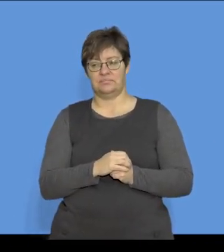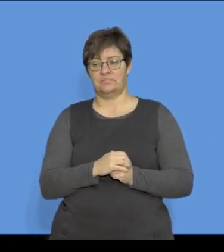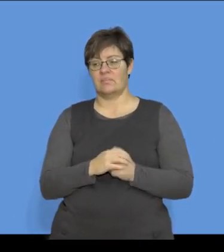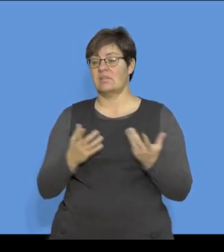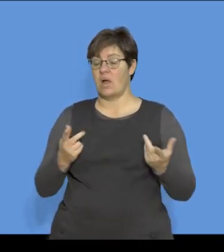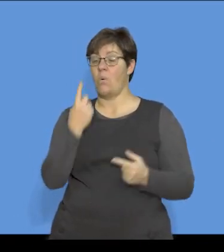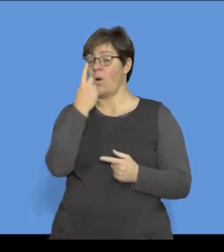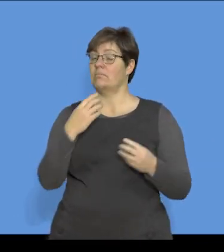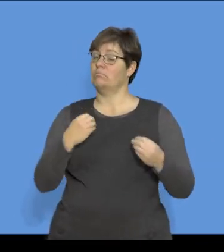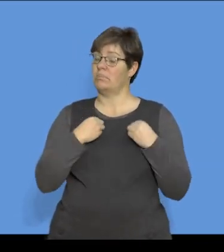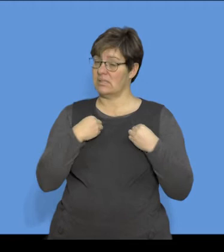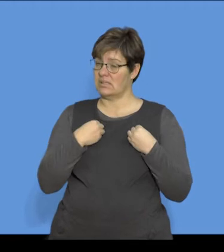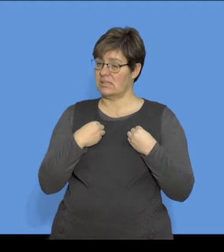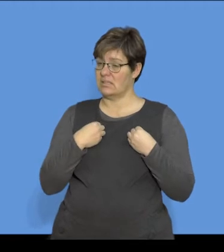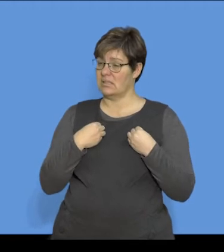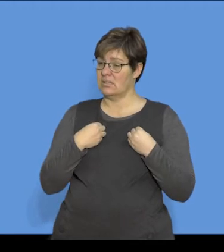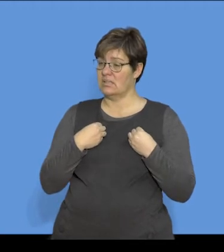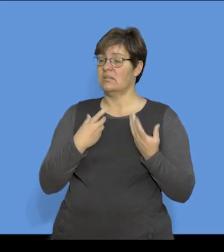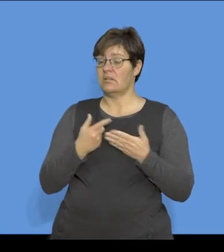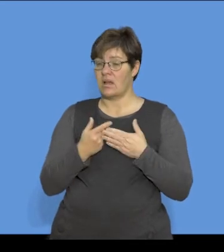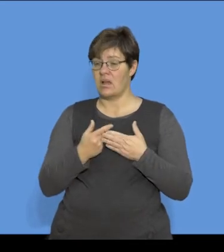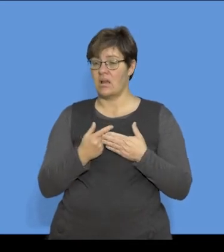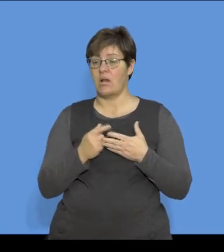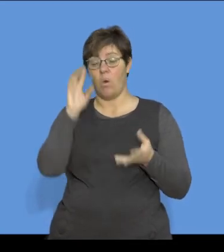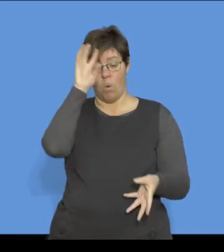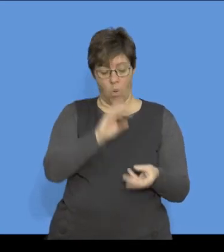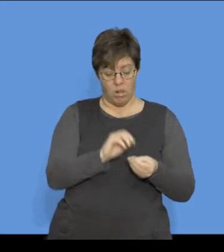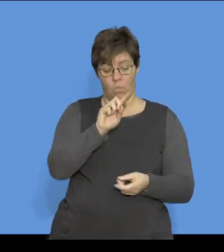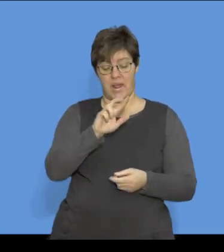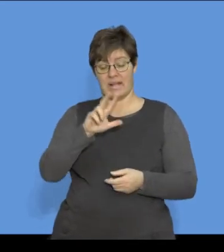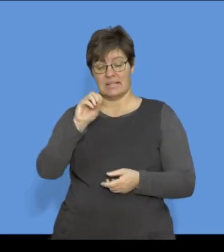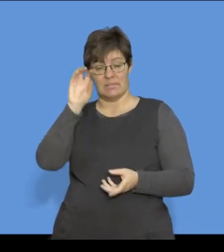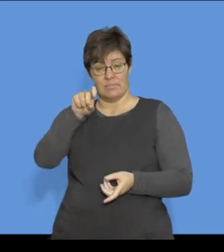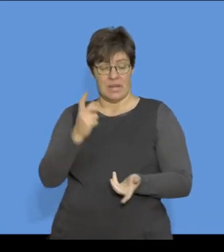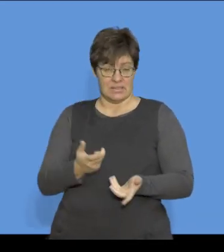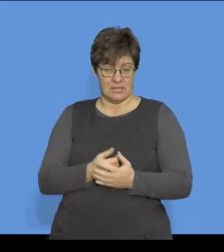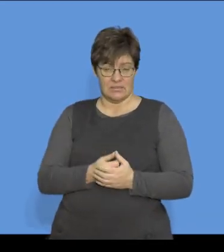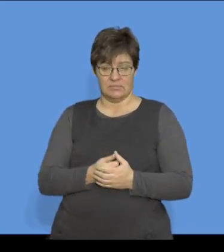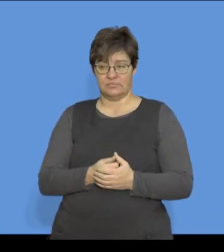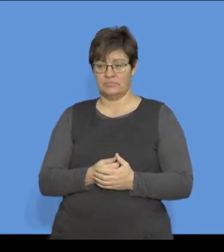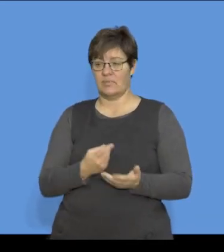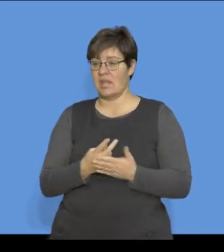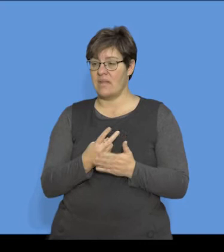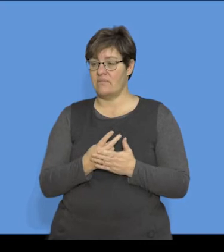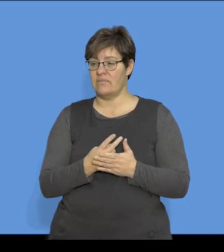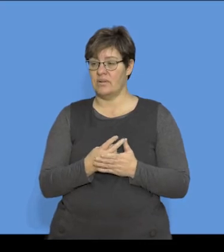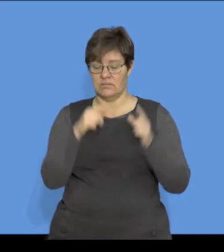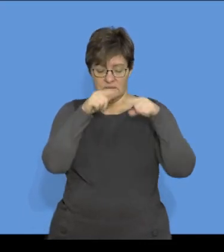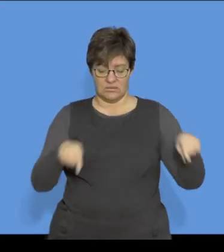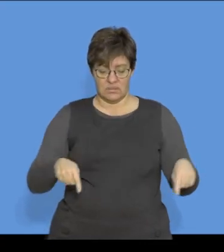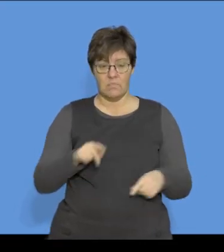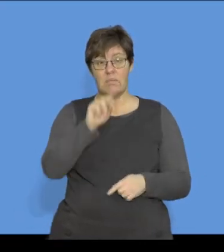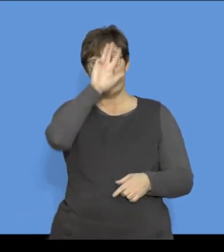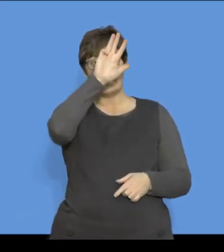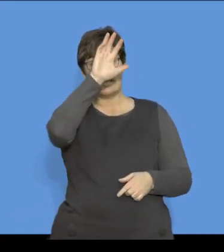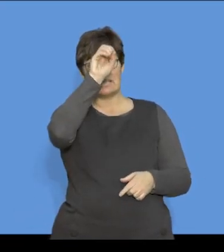the properties is sum of angles add to 180 degrees. Again, even if it's facing down, there's